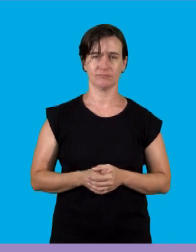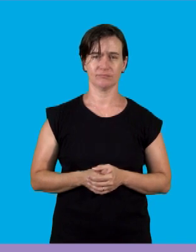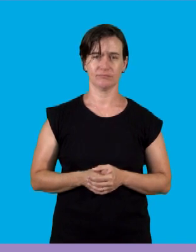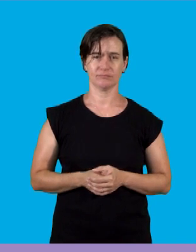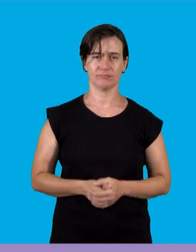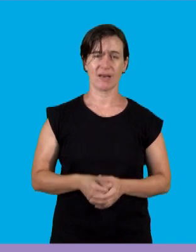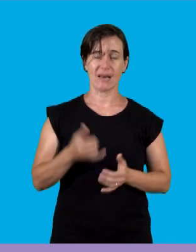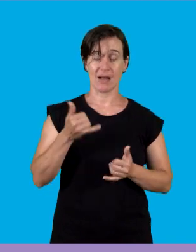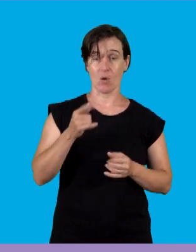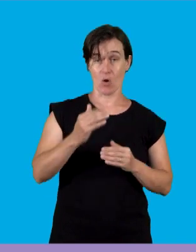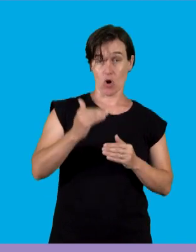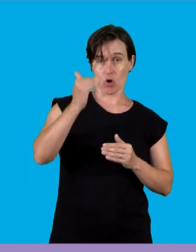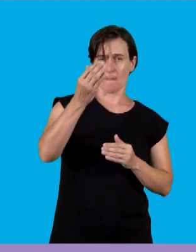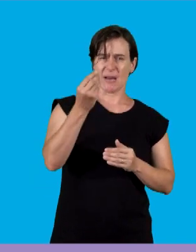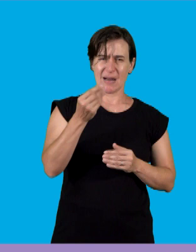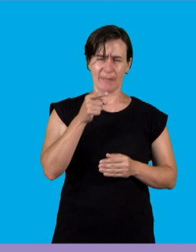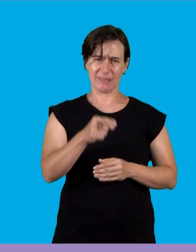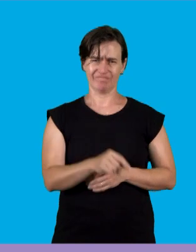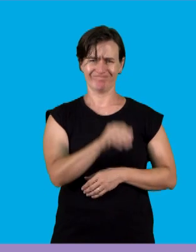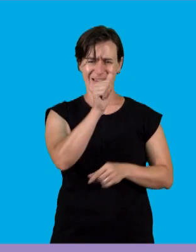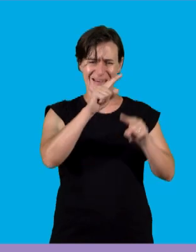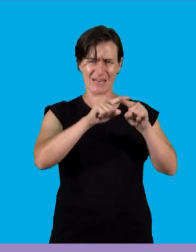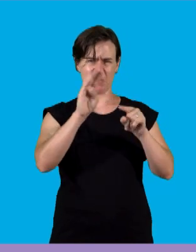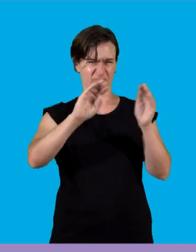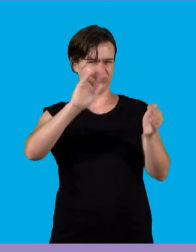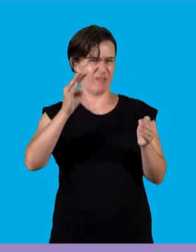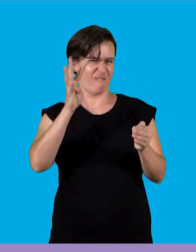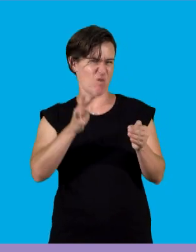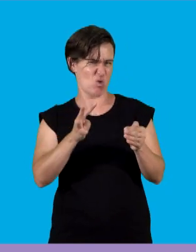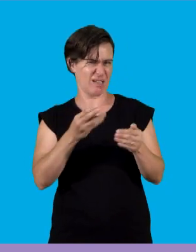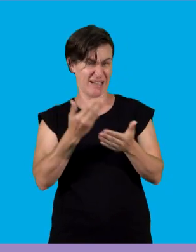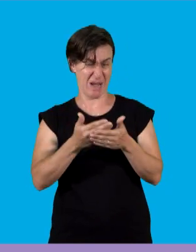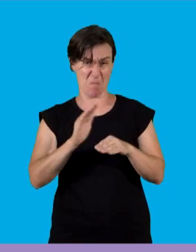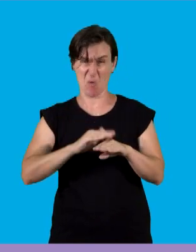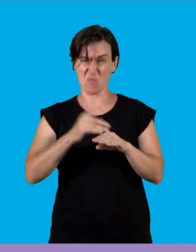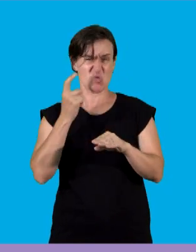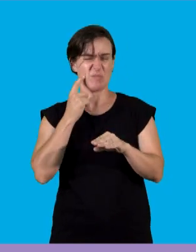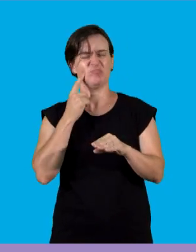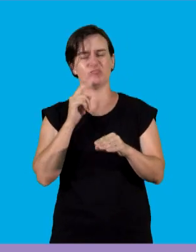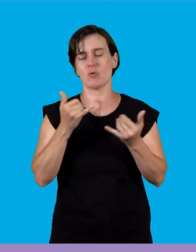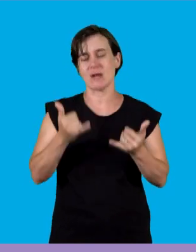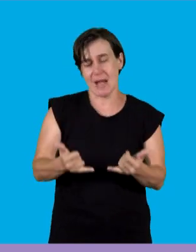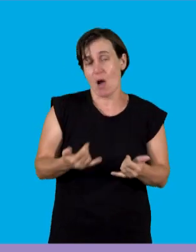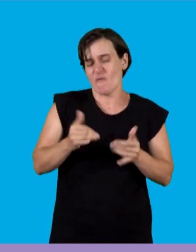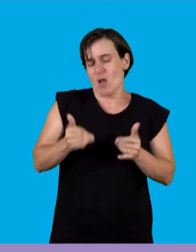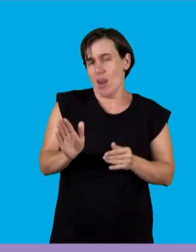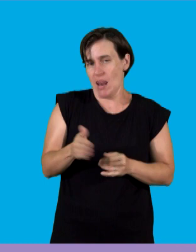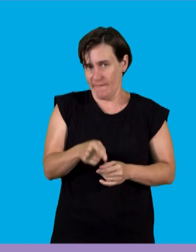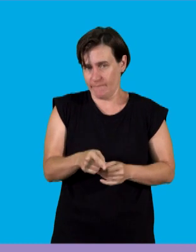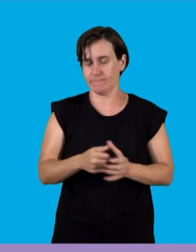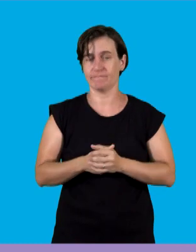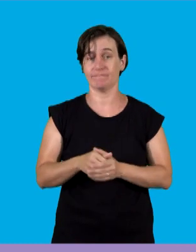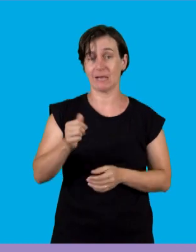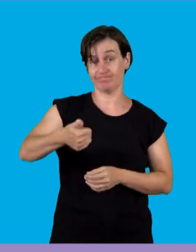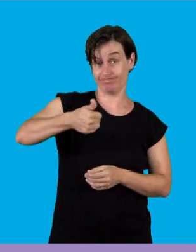the numerator, there's not much that we can do there for now. We can just leave that for later. But when